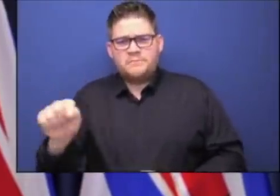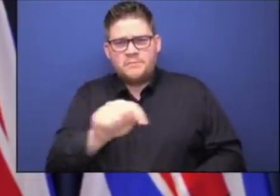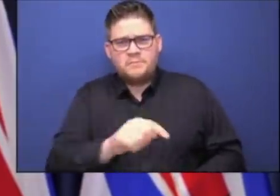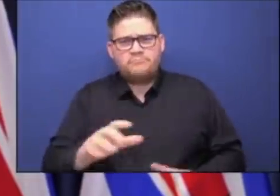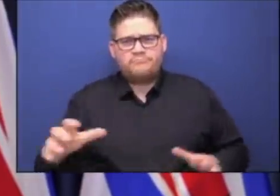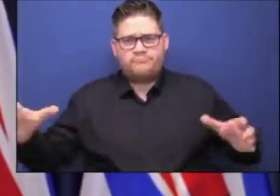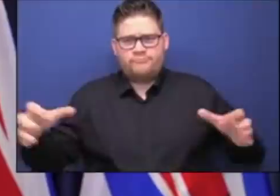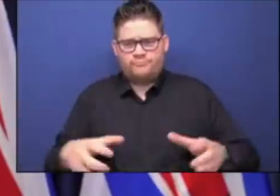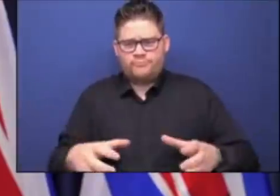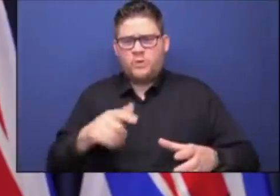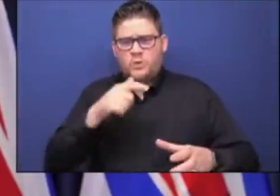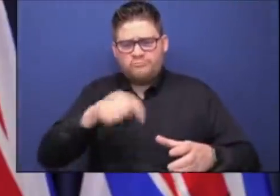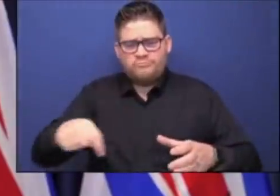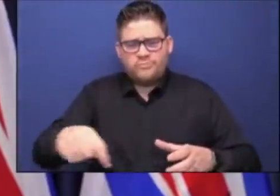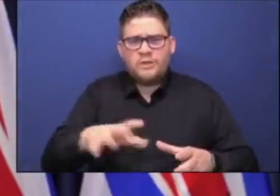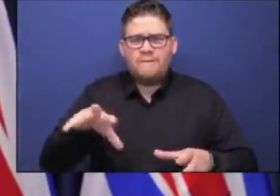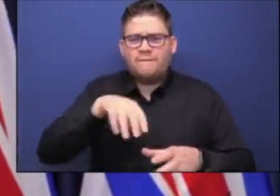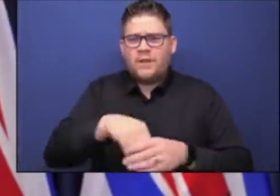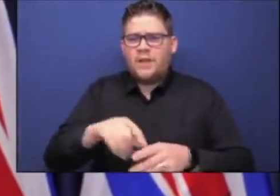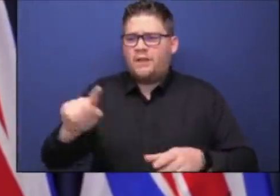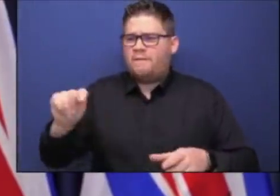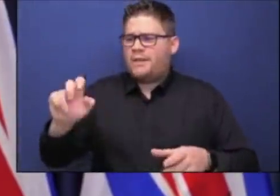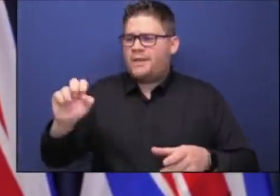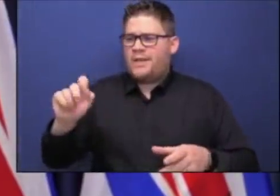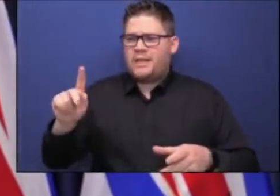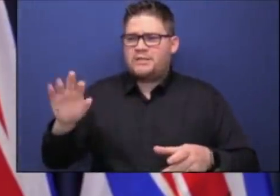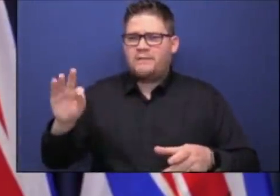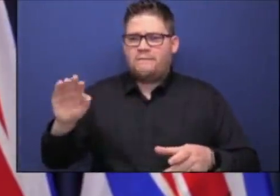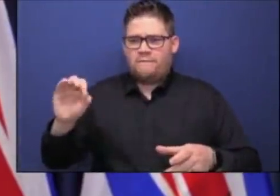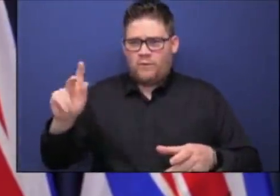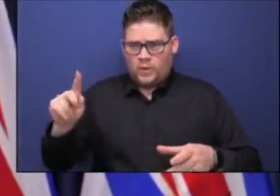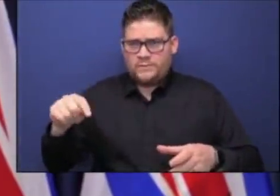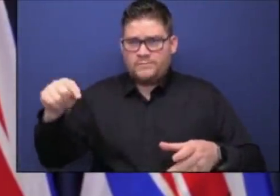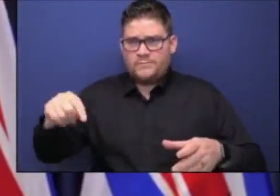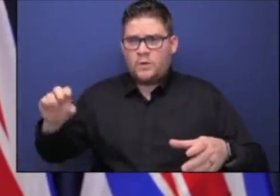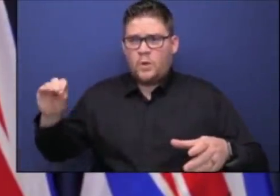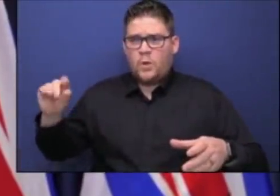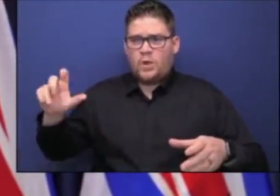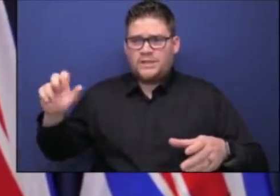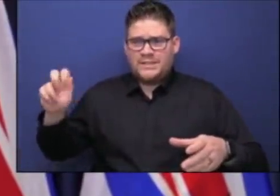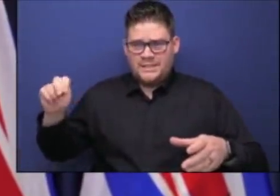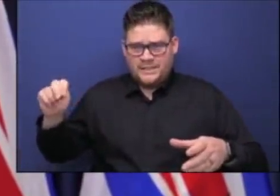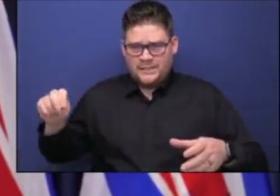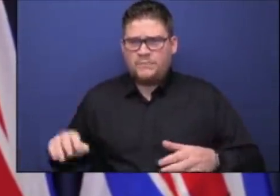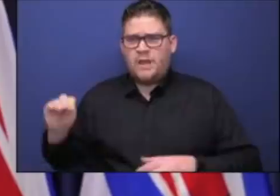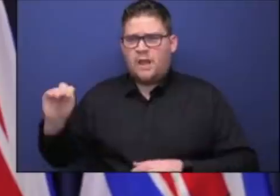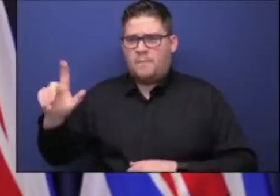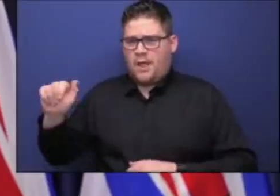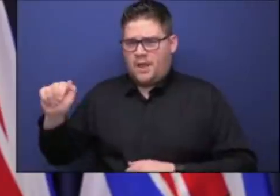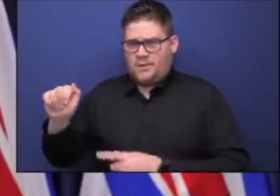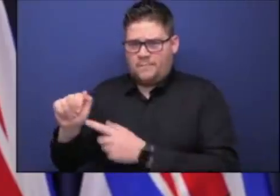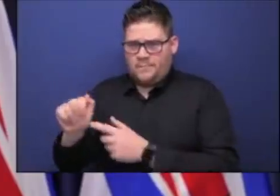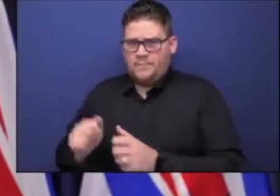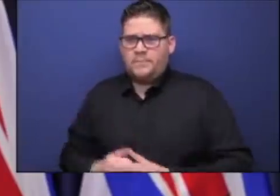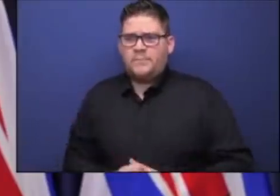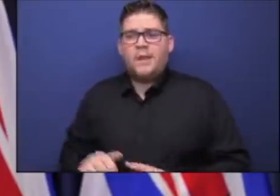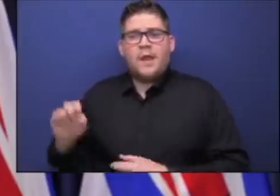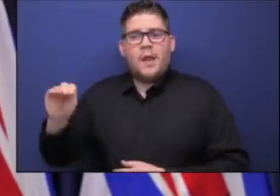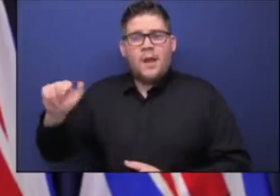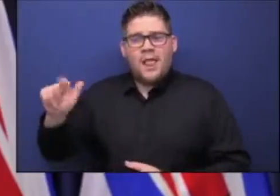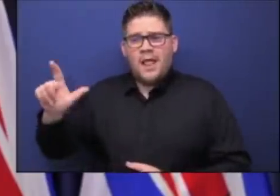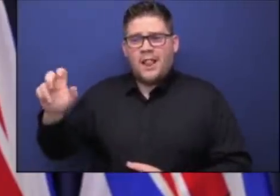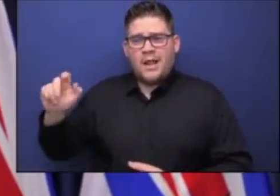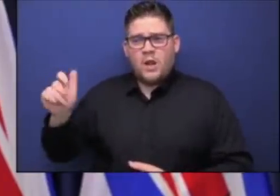MLA Olson and MLA Leonard, for their work on this. So we did a full review of the rental legislation